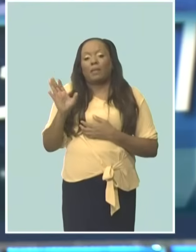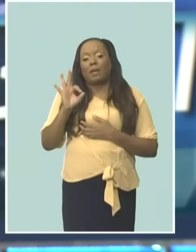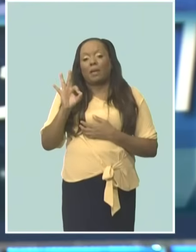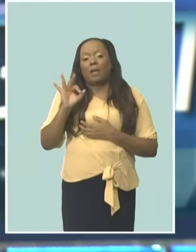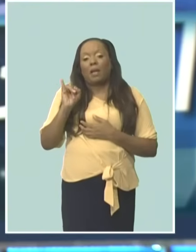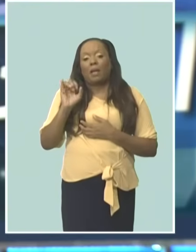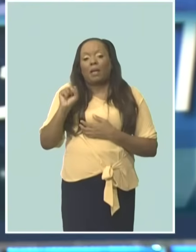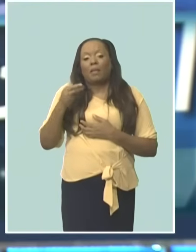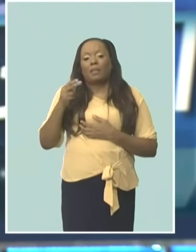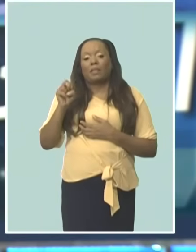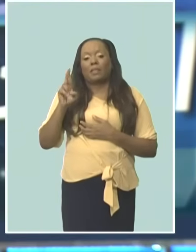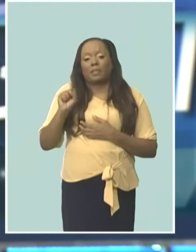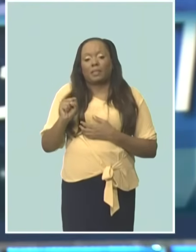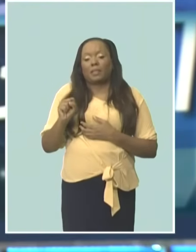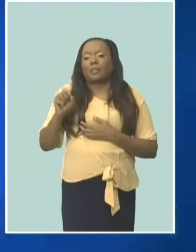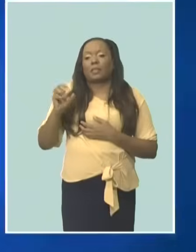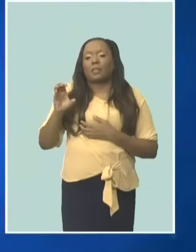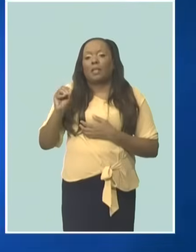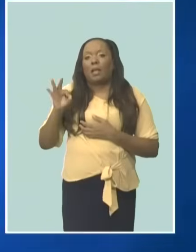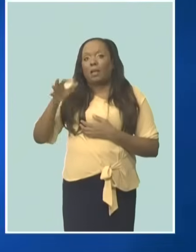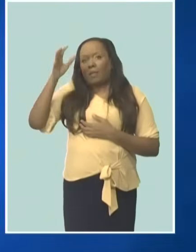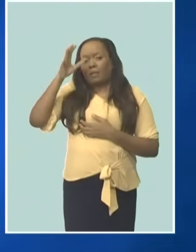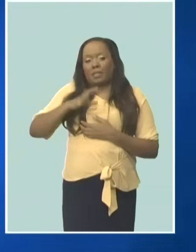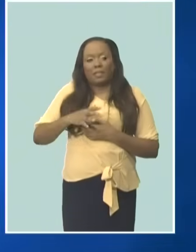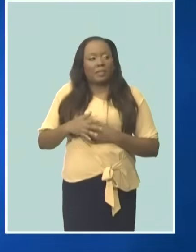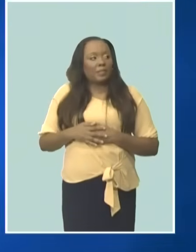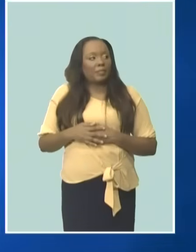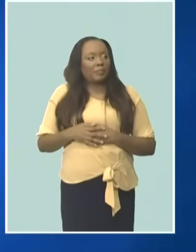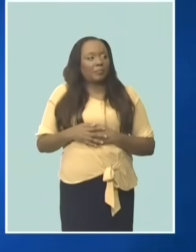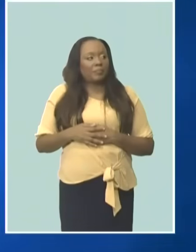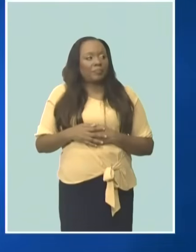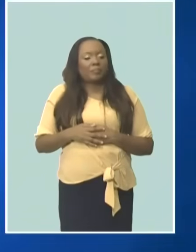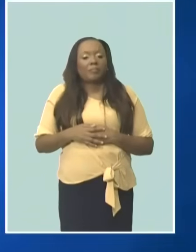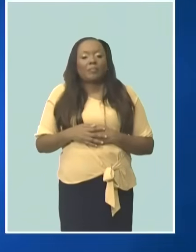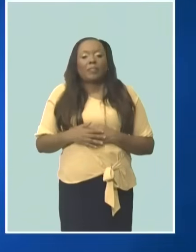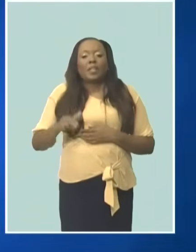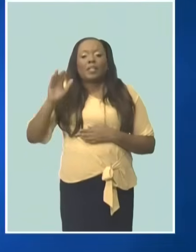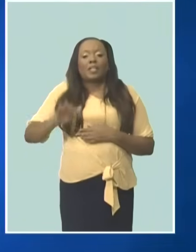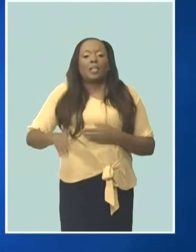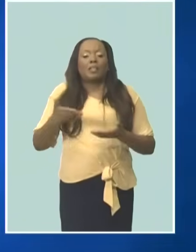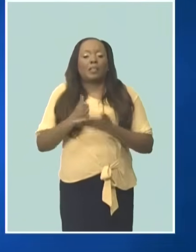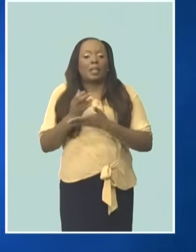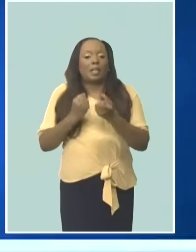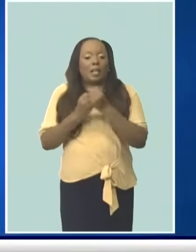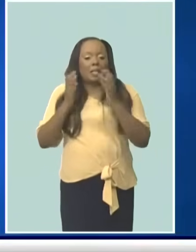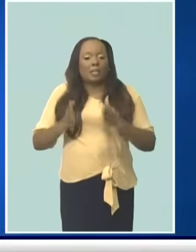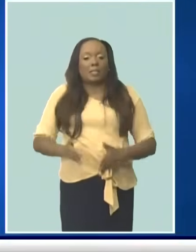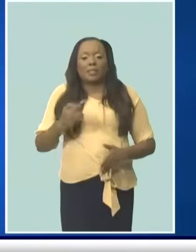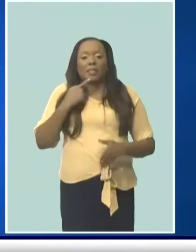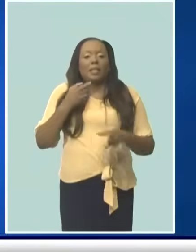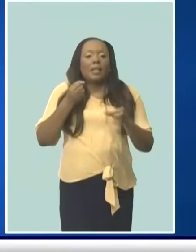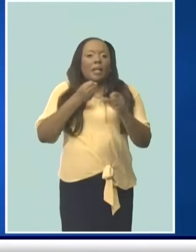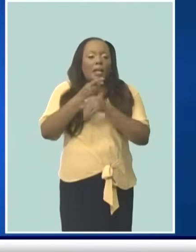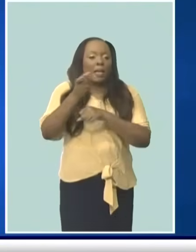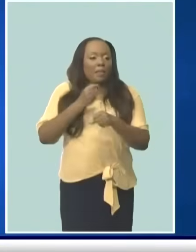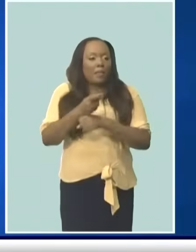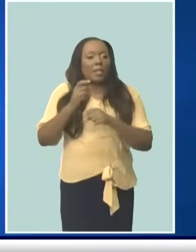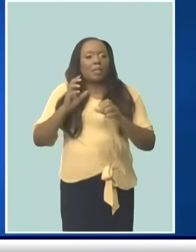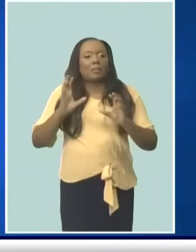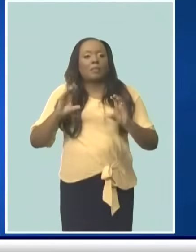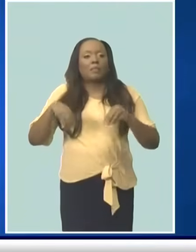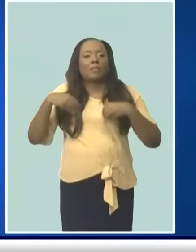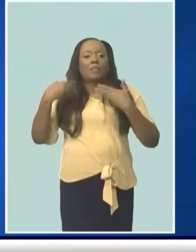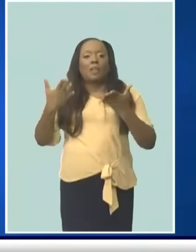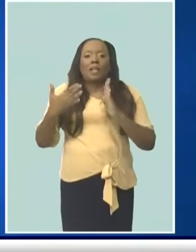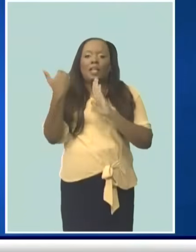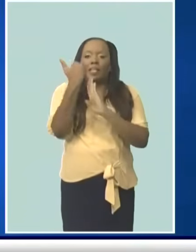those details. Child rights advocate Faith Marshall Harris says each year they are provided with a list